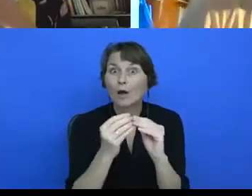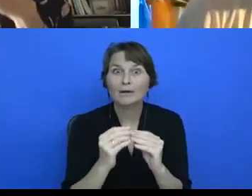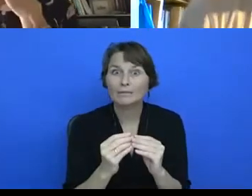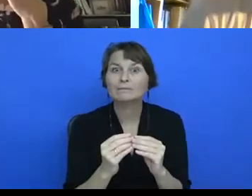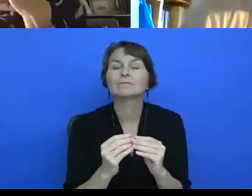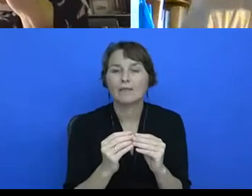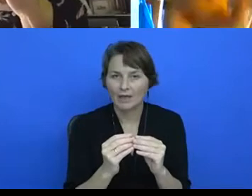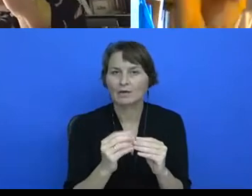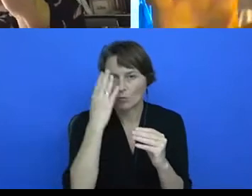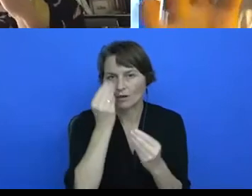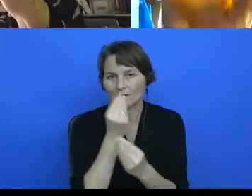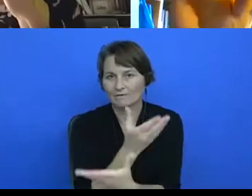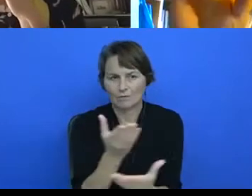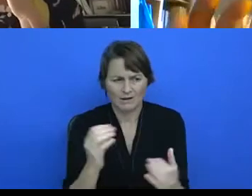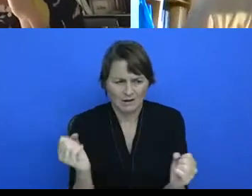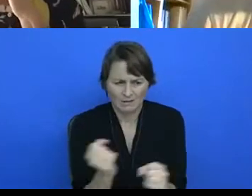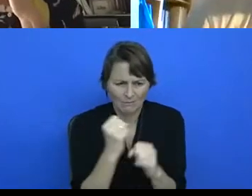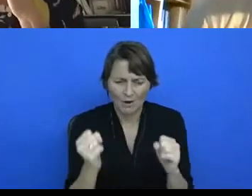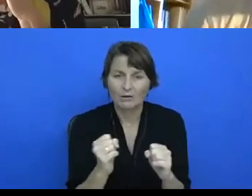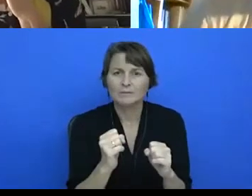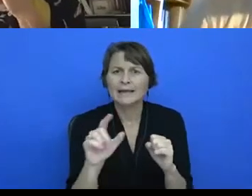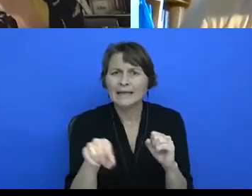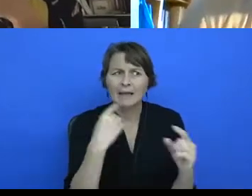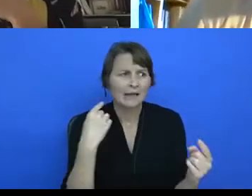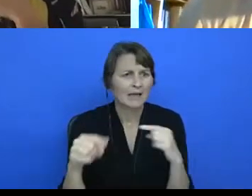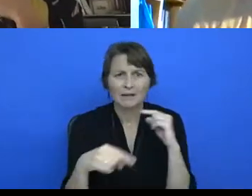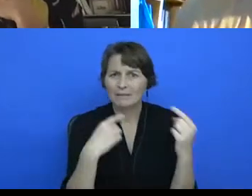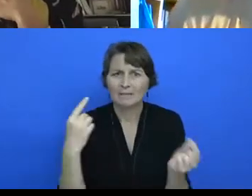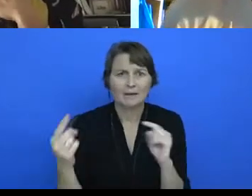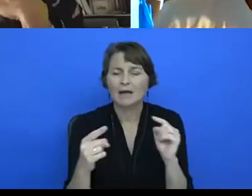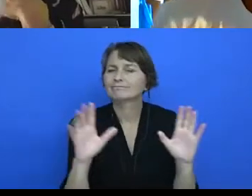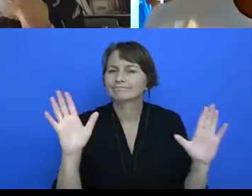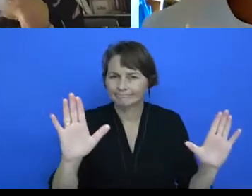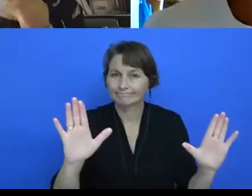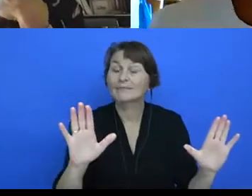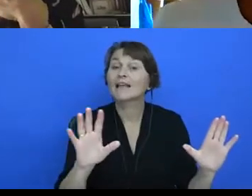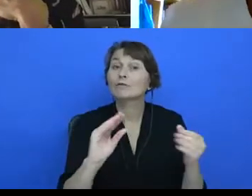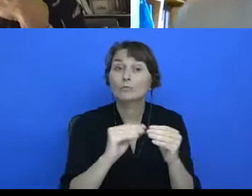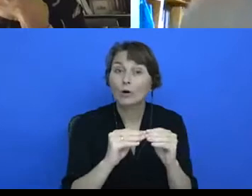emails at once. So you look here, you'll find the information, and so we just sorted it out.